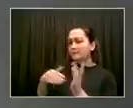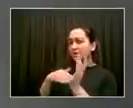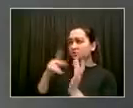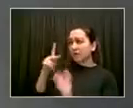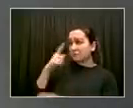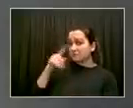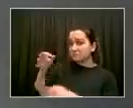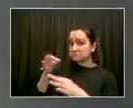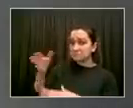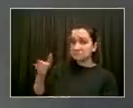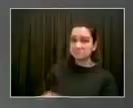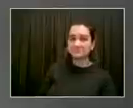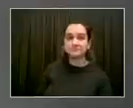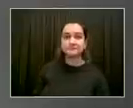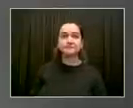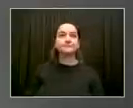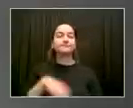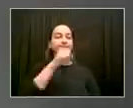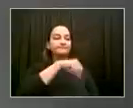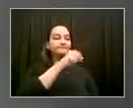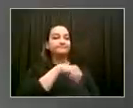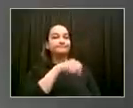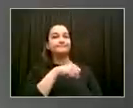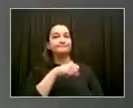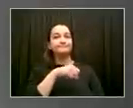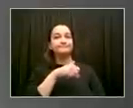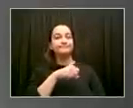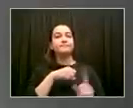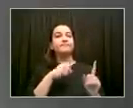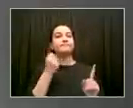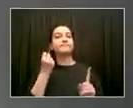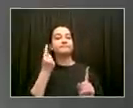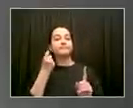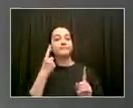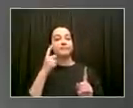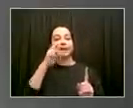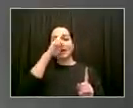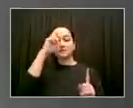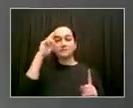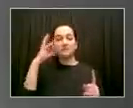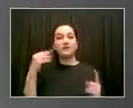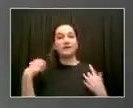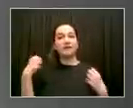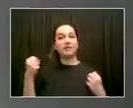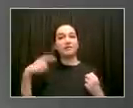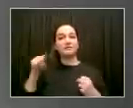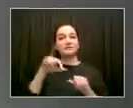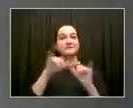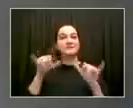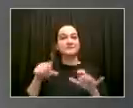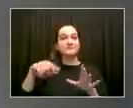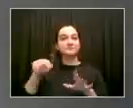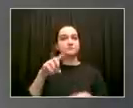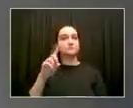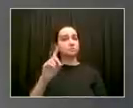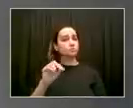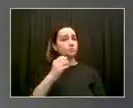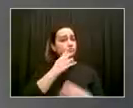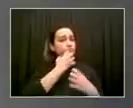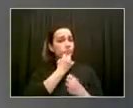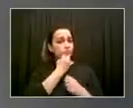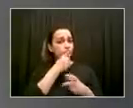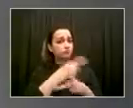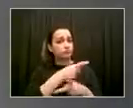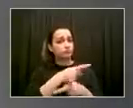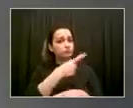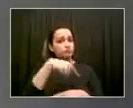care of people who are homeless the very top of our agenda and mission. And all of our